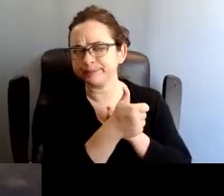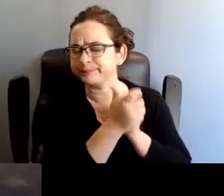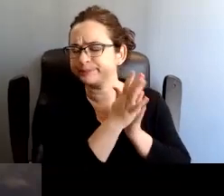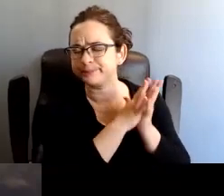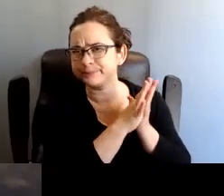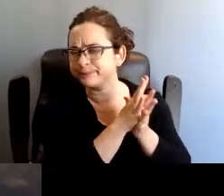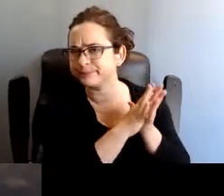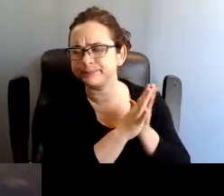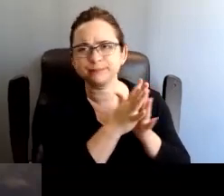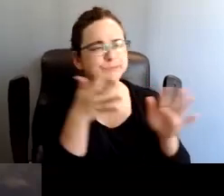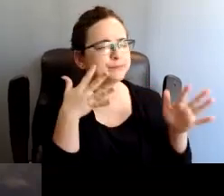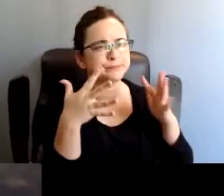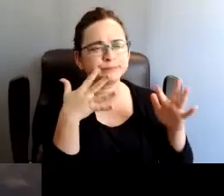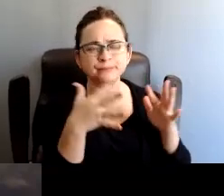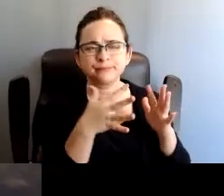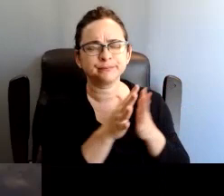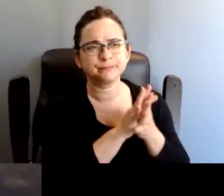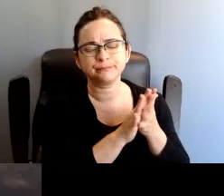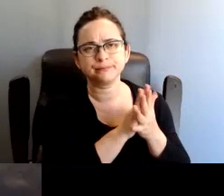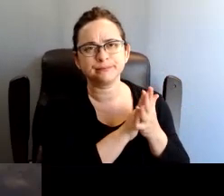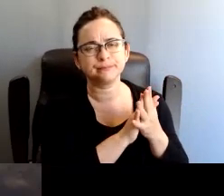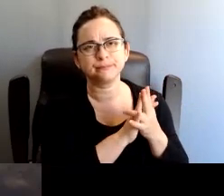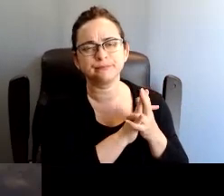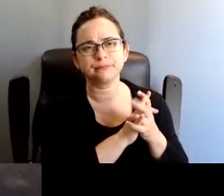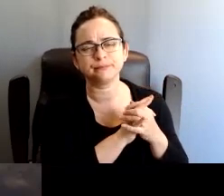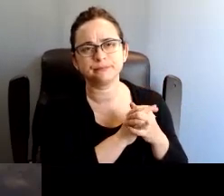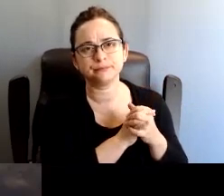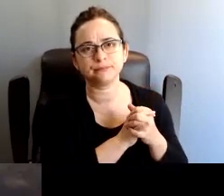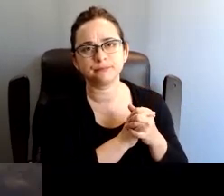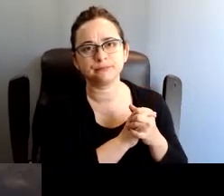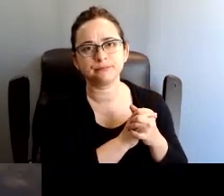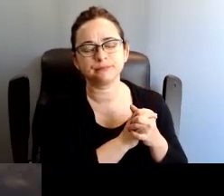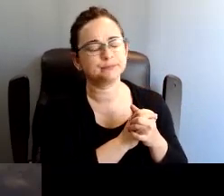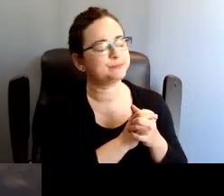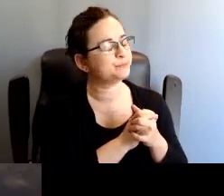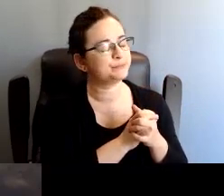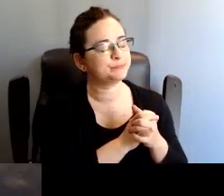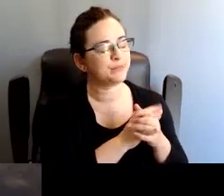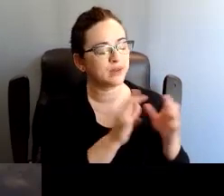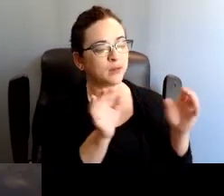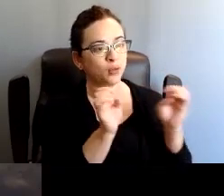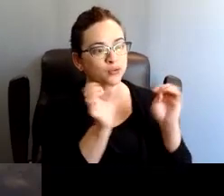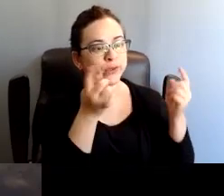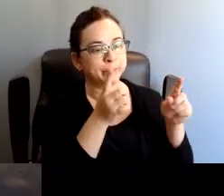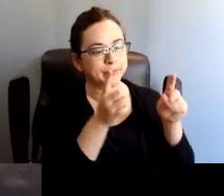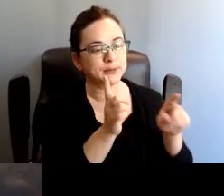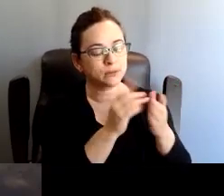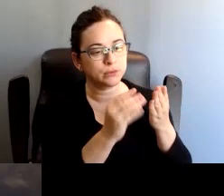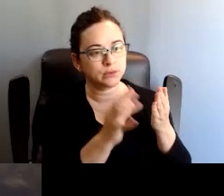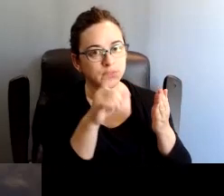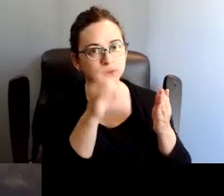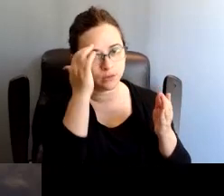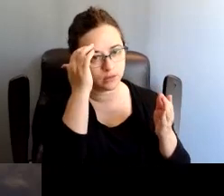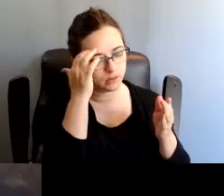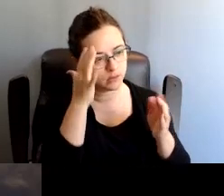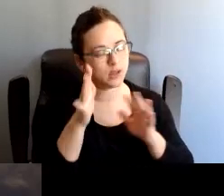especially if there's you know, an event, an emergency going on and students need to know. And Starfish, I'm not sure